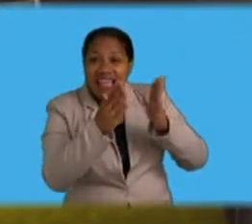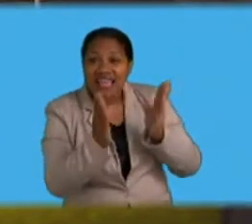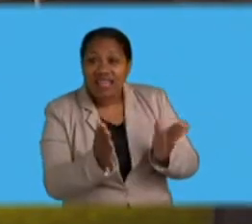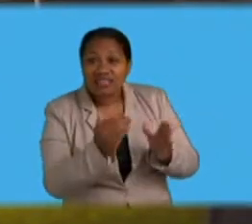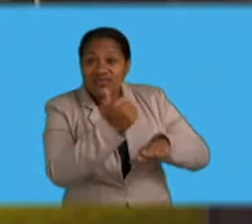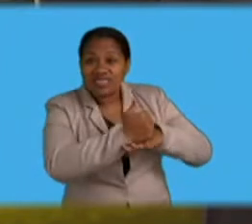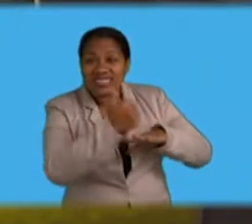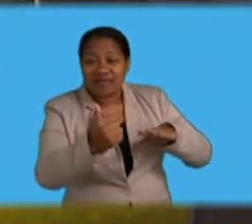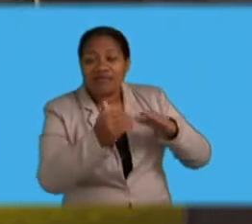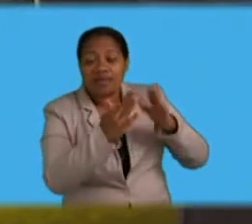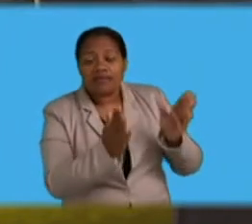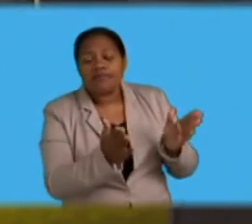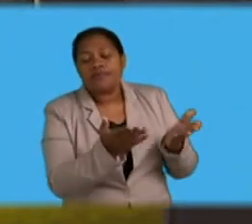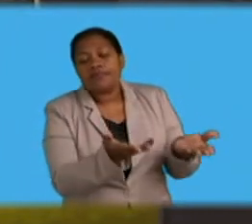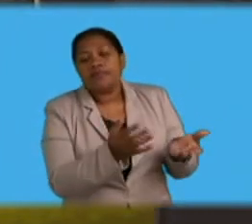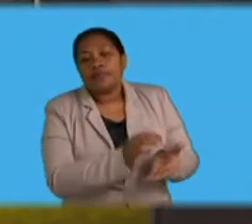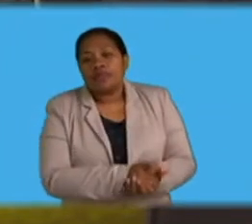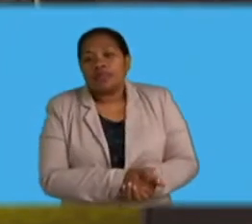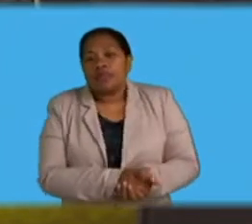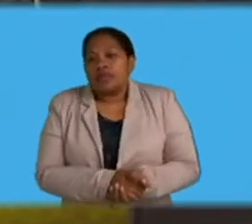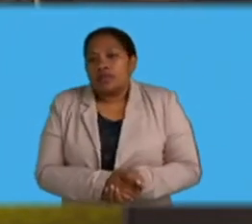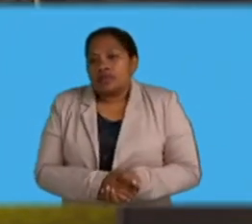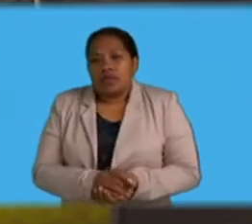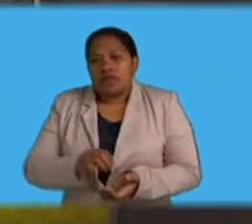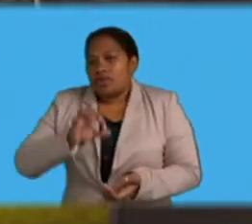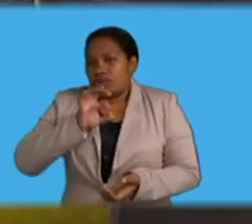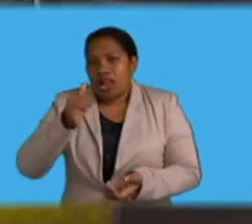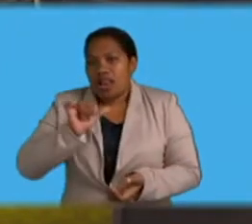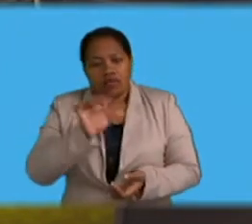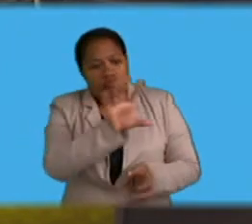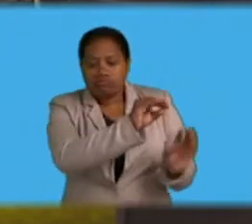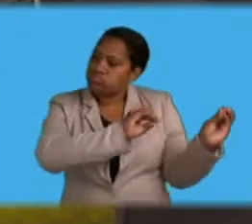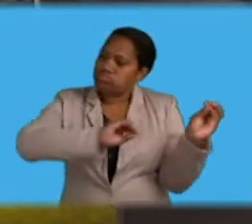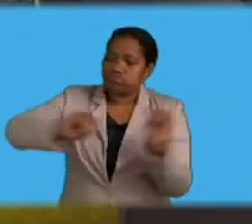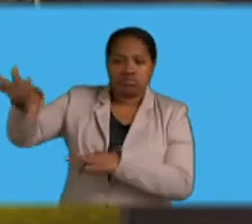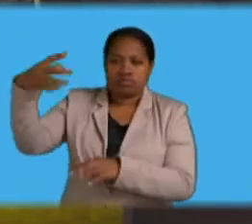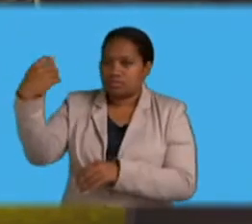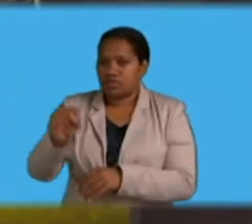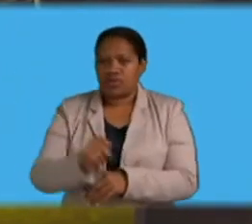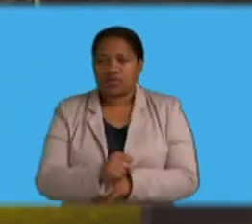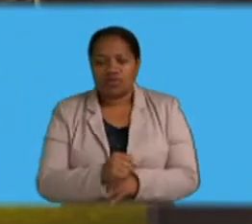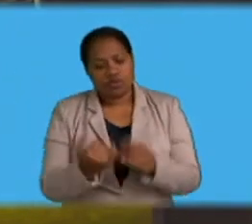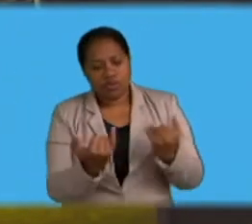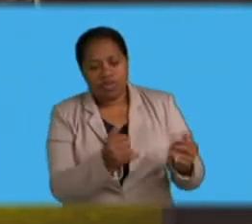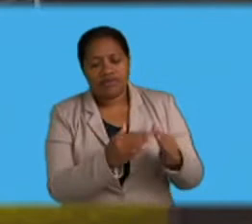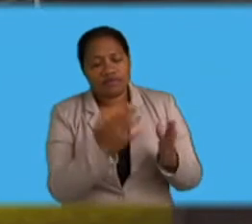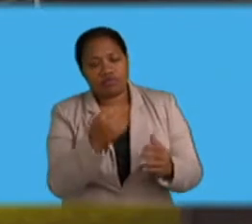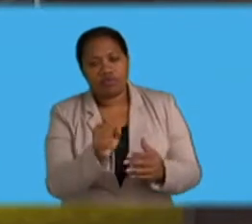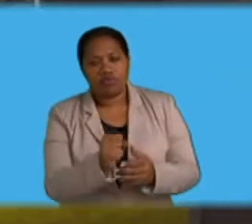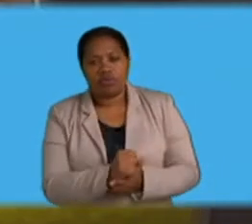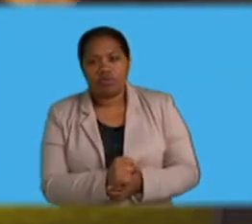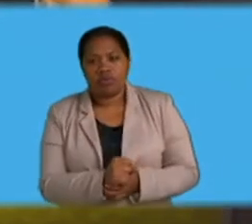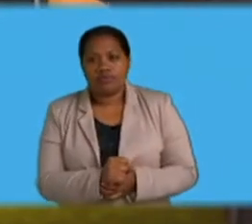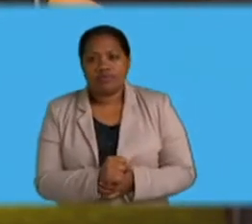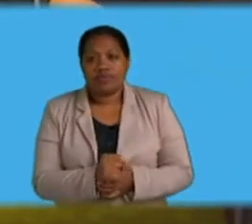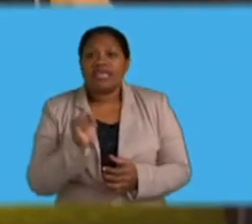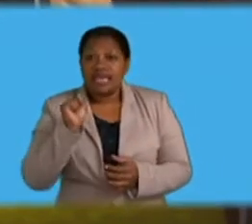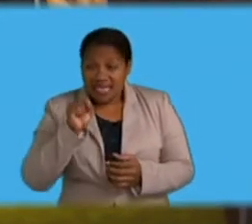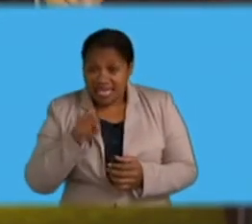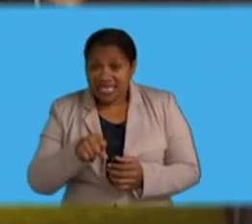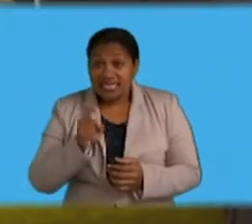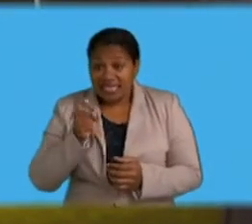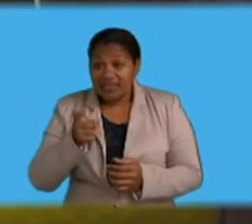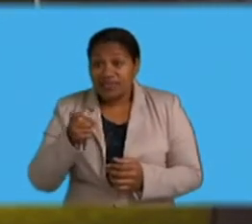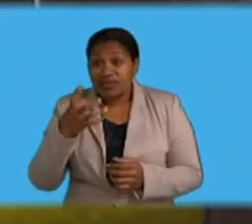of right, even if you've been charged under the Public Service Disciplinary Matters, you still have a roof over your